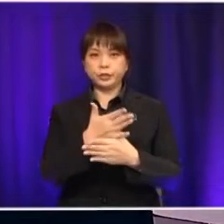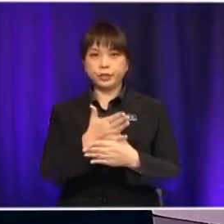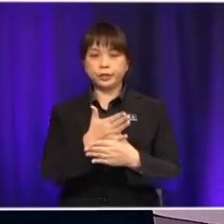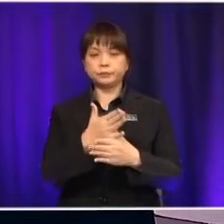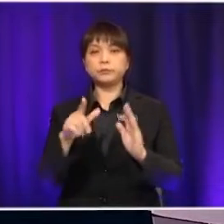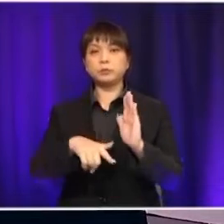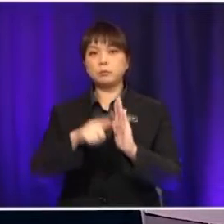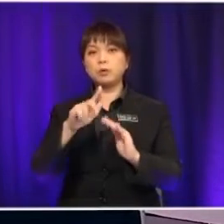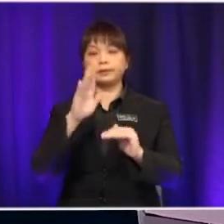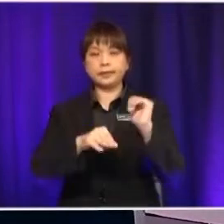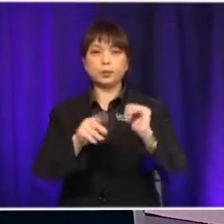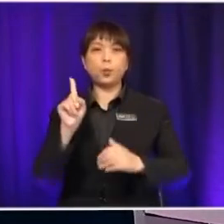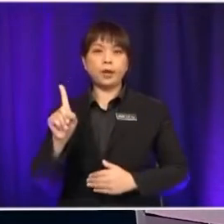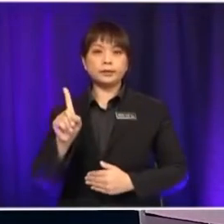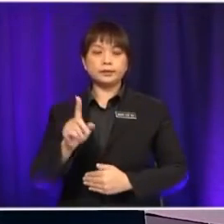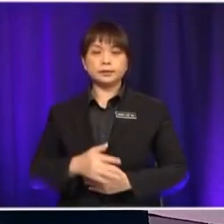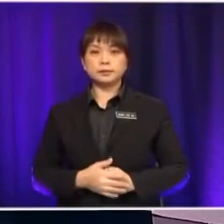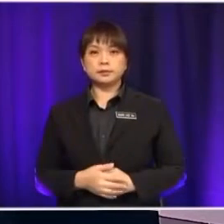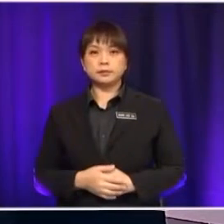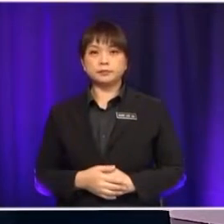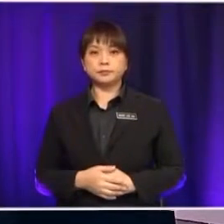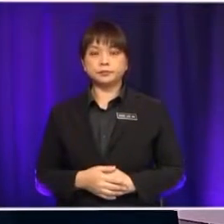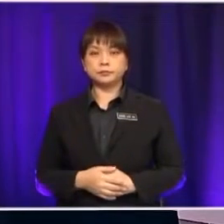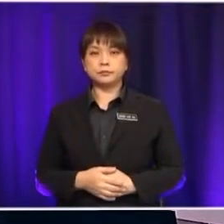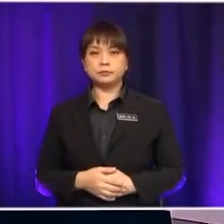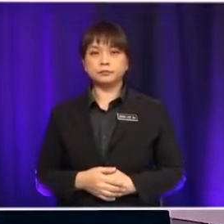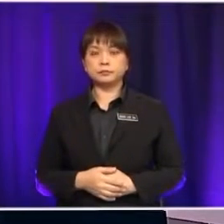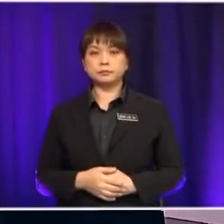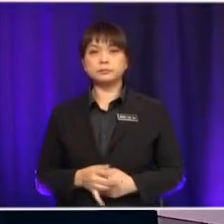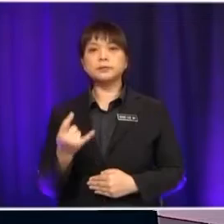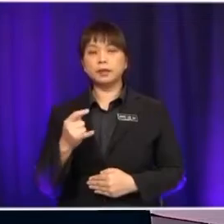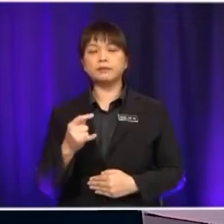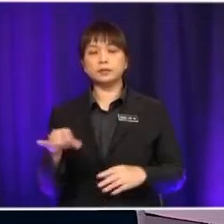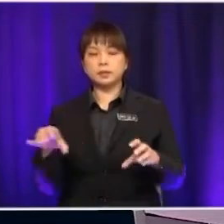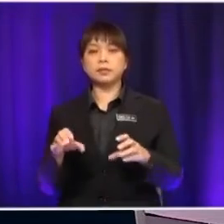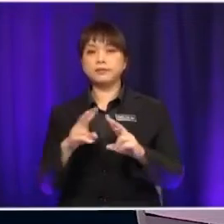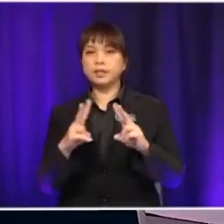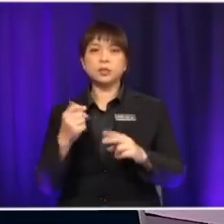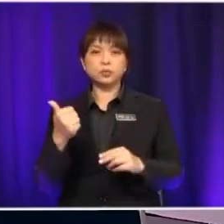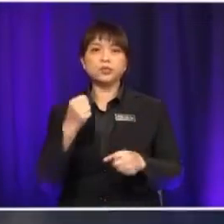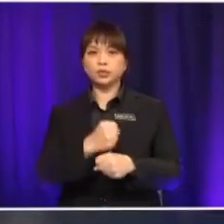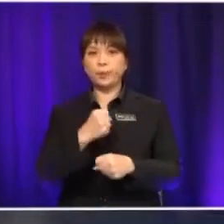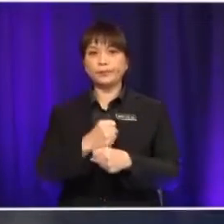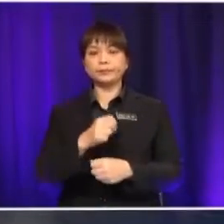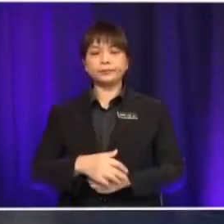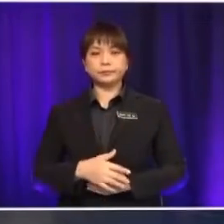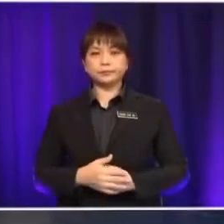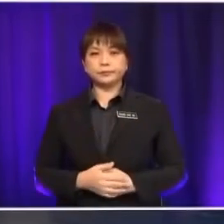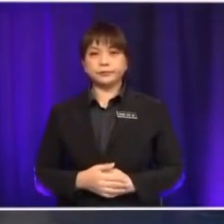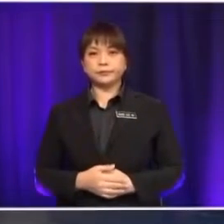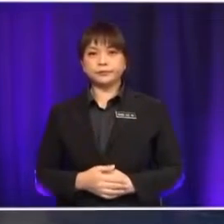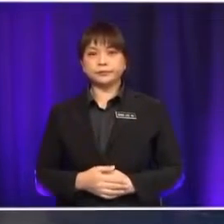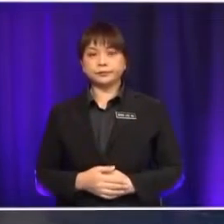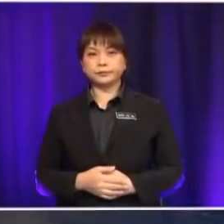can say, right? Just now we hear it's more than one. Yeah, sure, definitely, they have done a great job for this. All right, well done, everyone. Right.